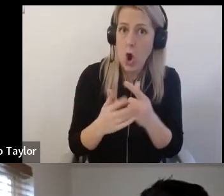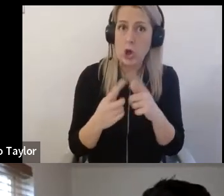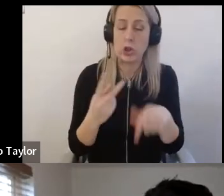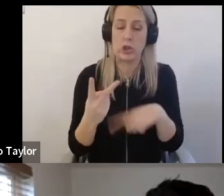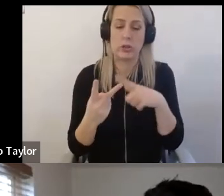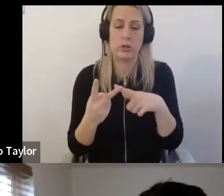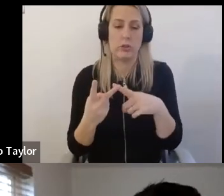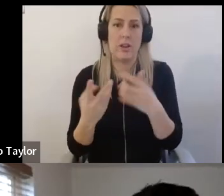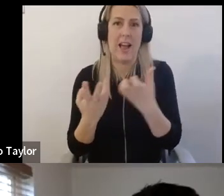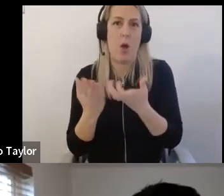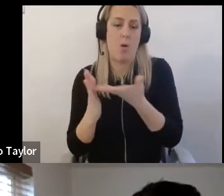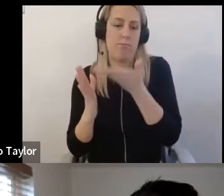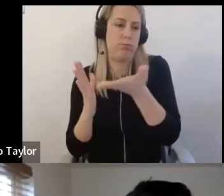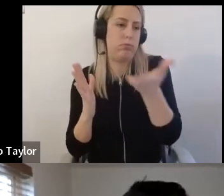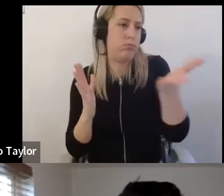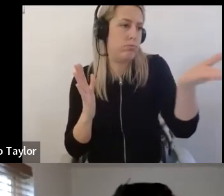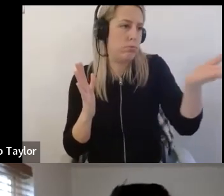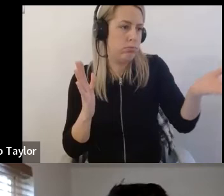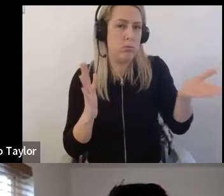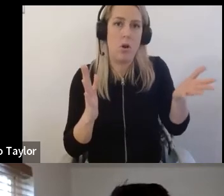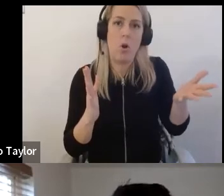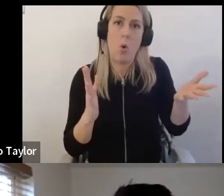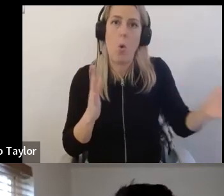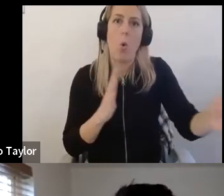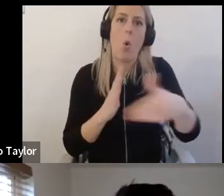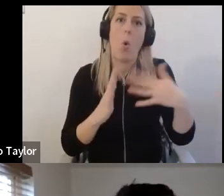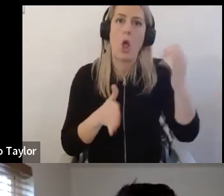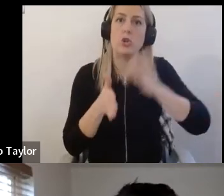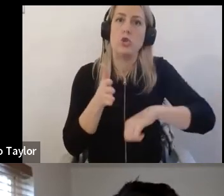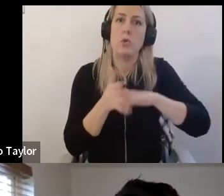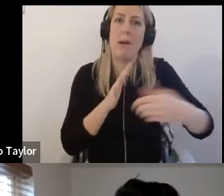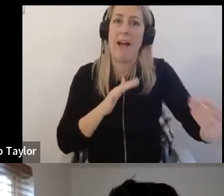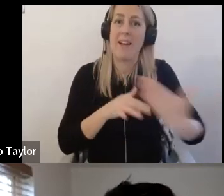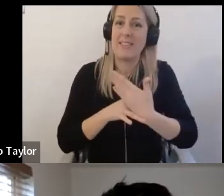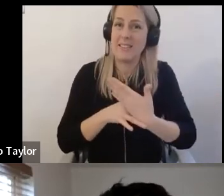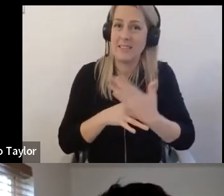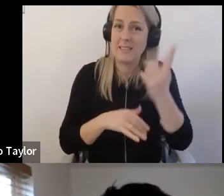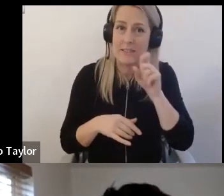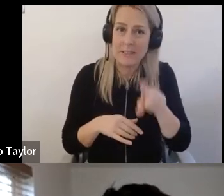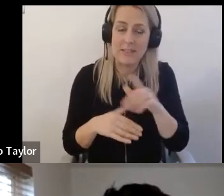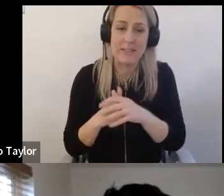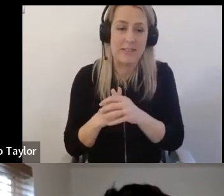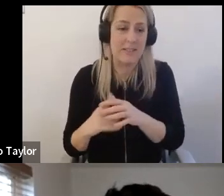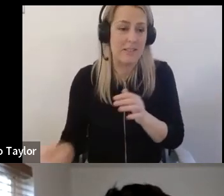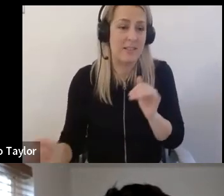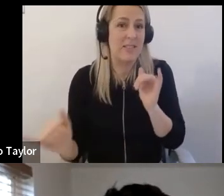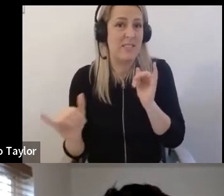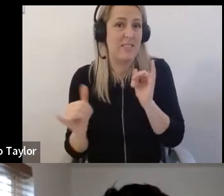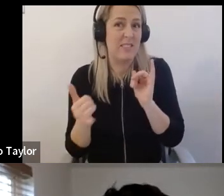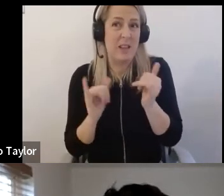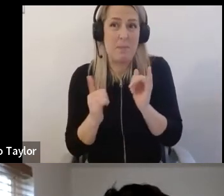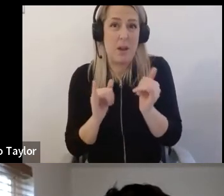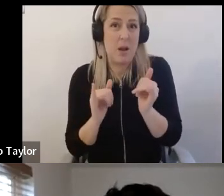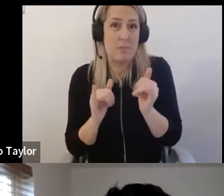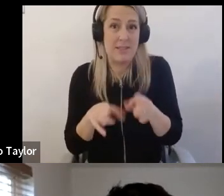consumer that technology developers have. So in some cases, the very same product could